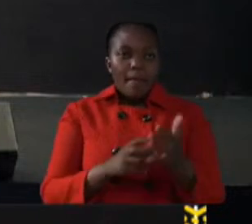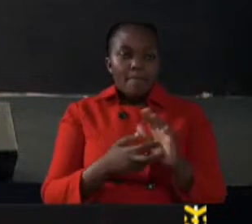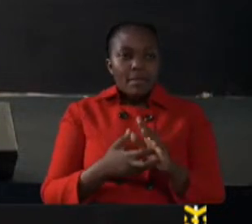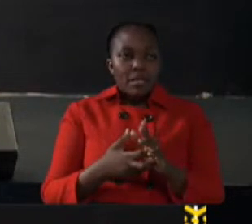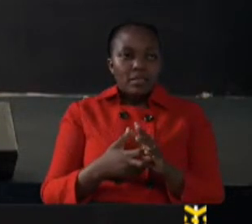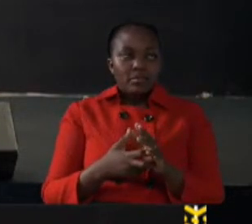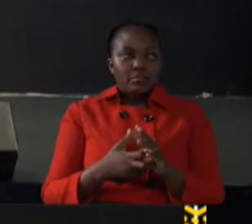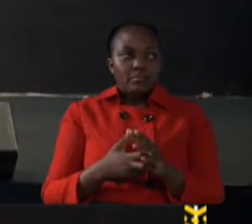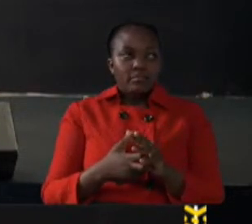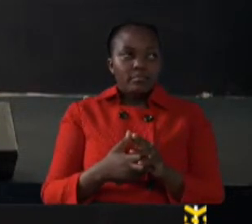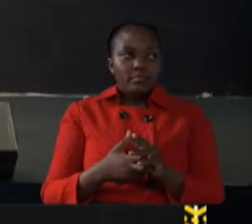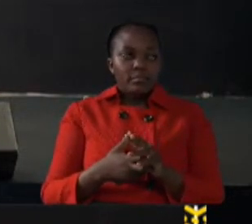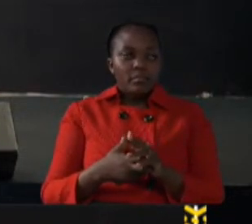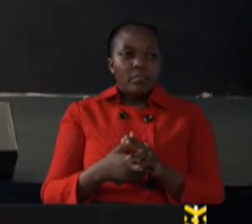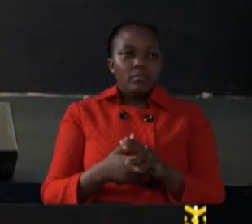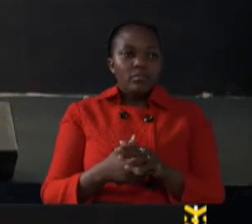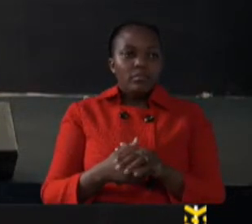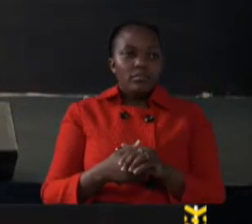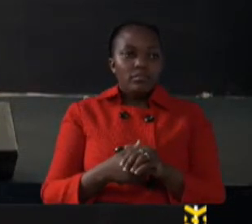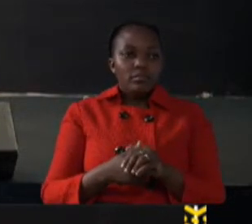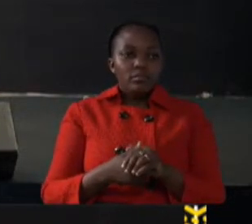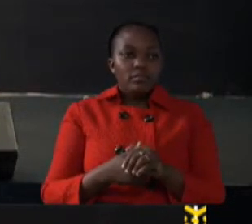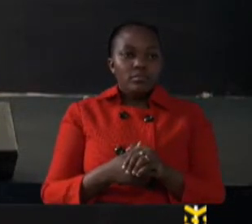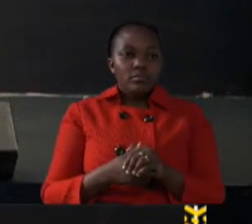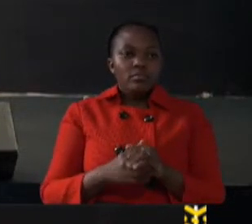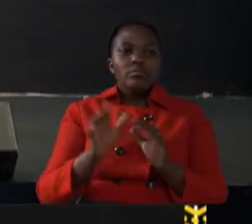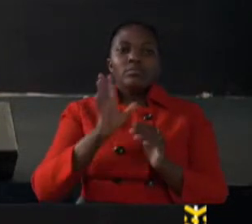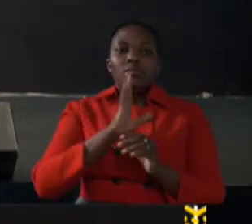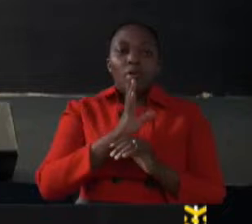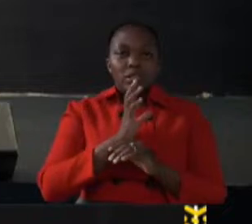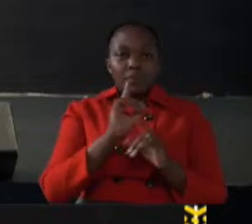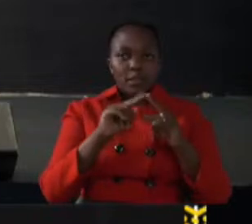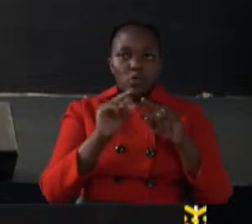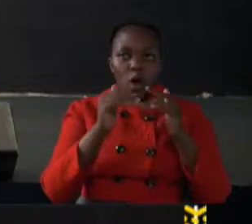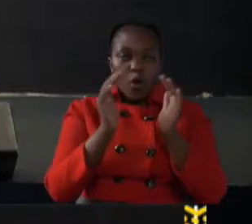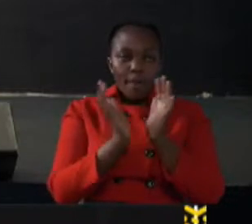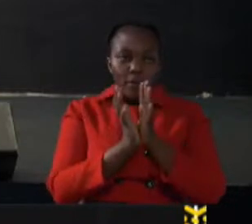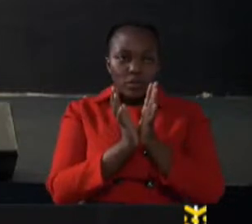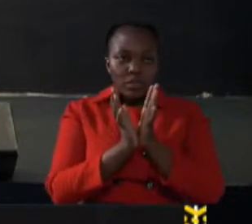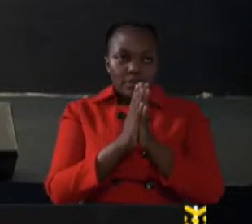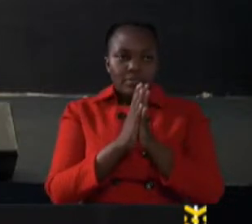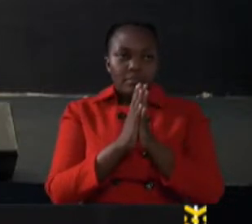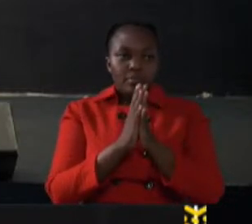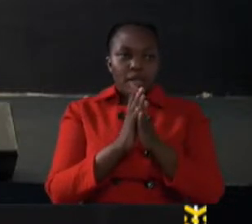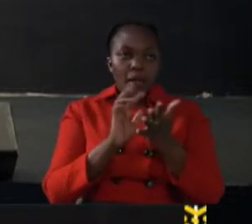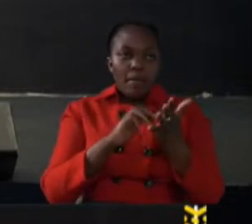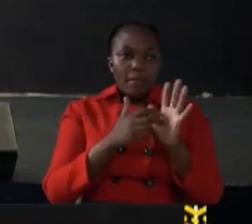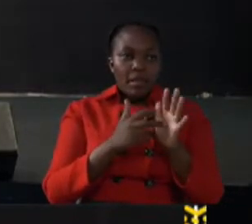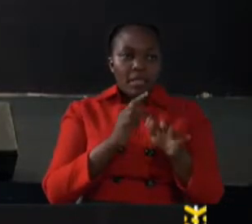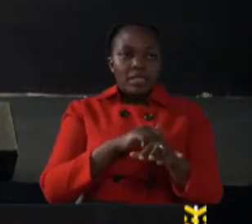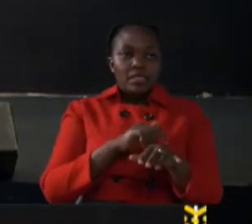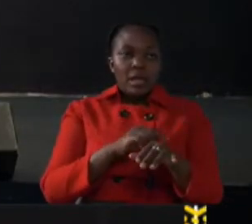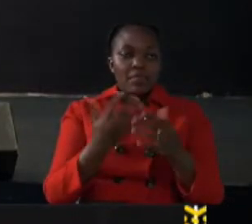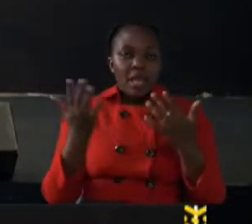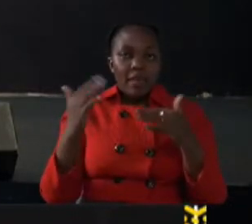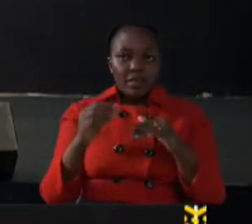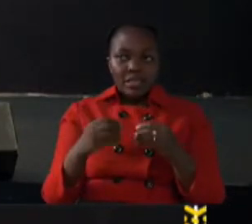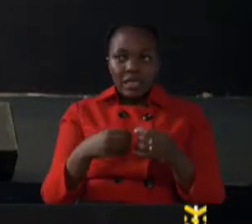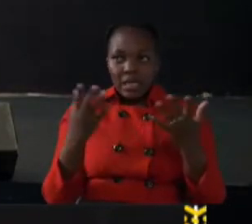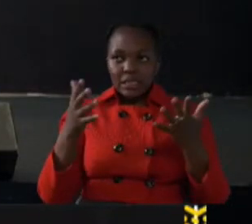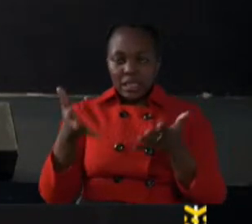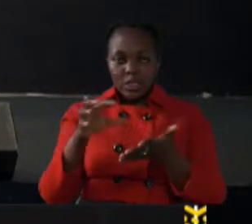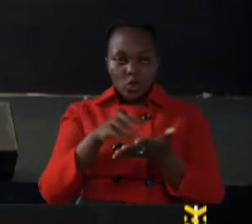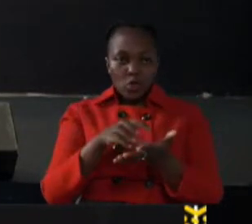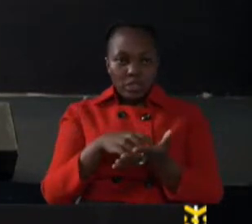of Hercules directly from TikTok. So they're speaking to a community. What that means is that when they eventually release this particular content,